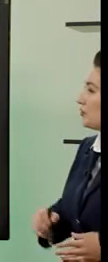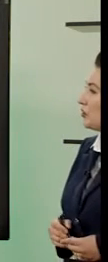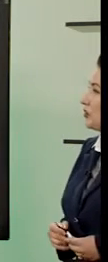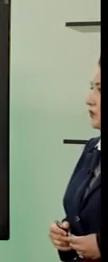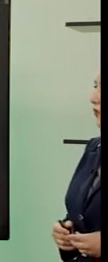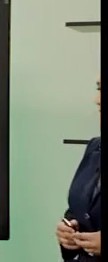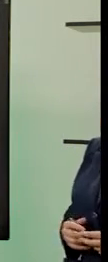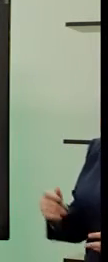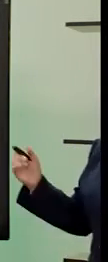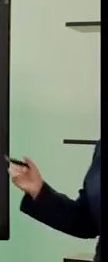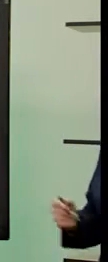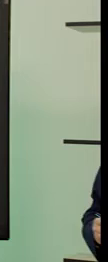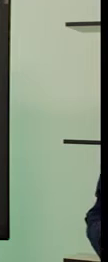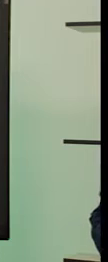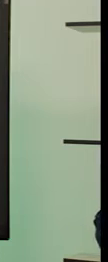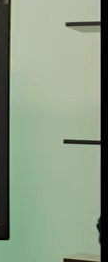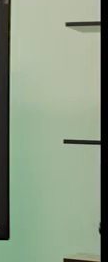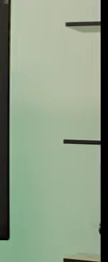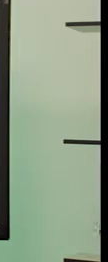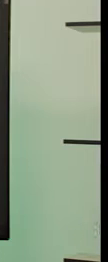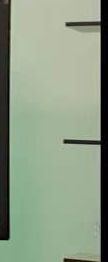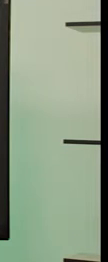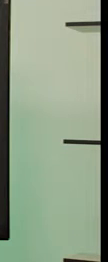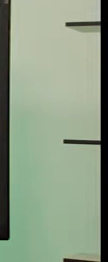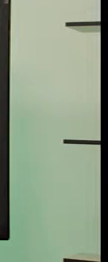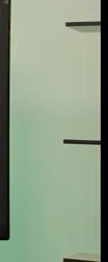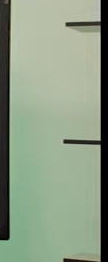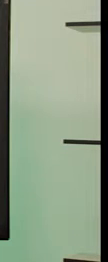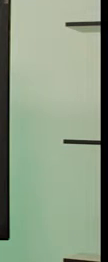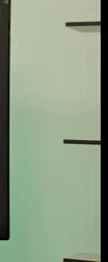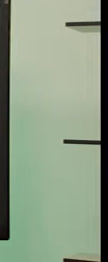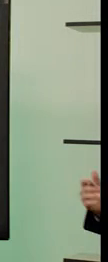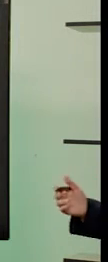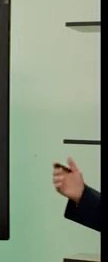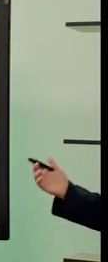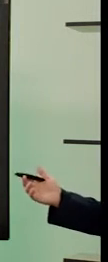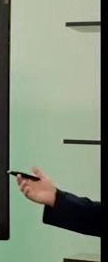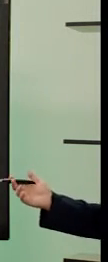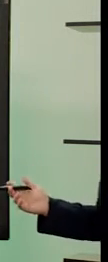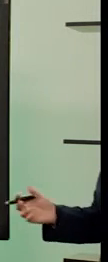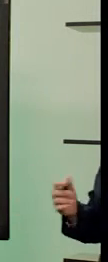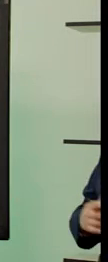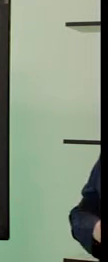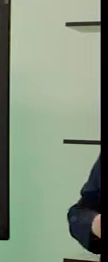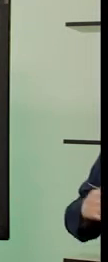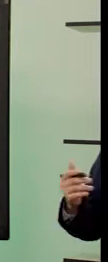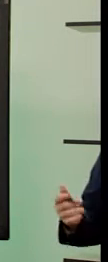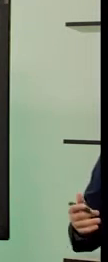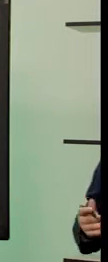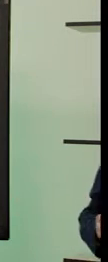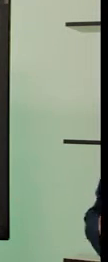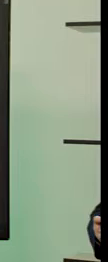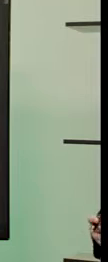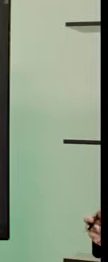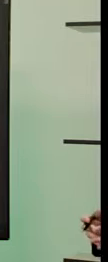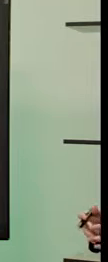this punctuation mark, comma, you should write your name. For example, your sincerely, Mr.